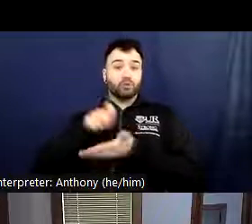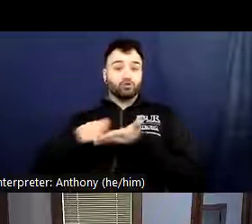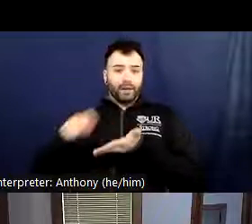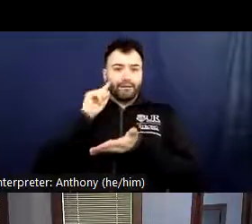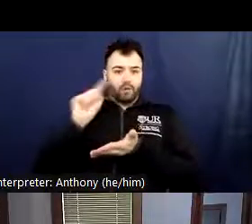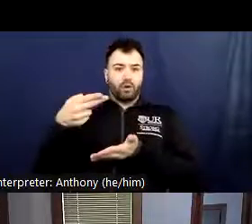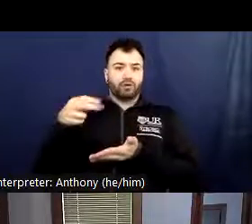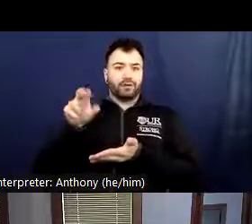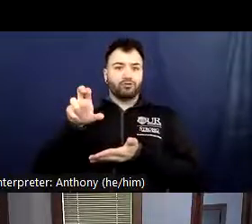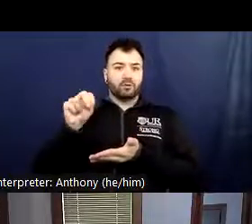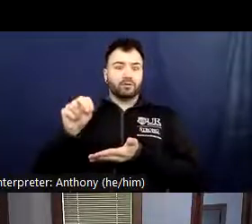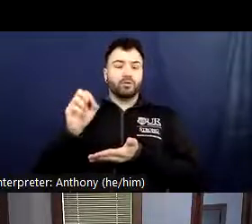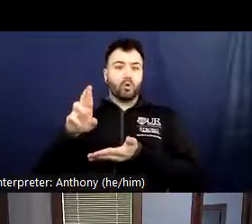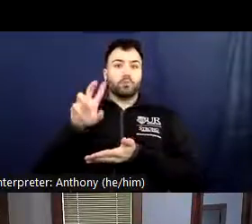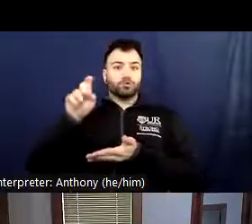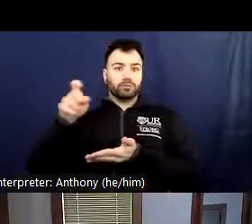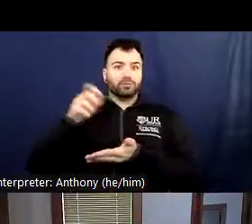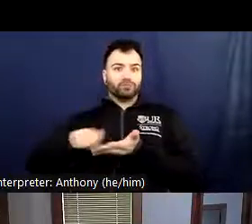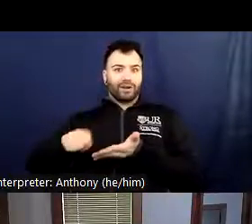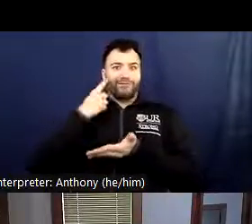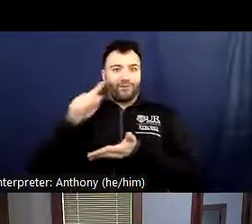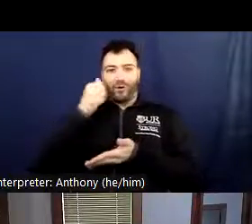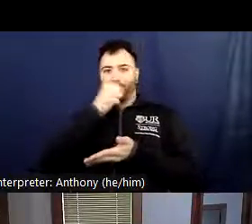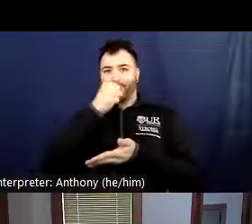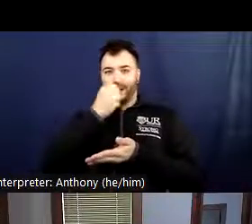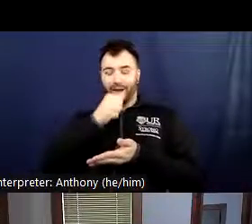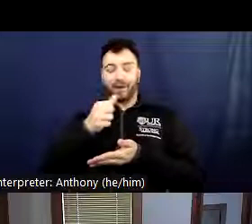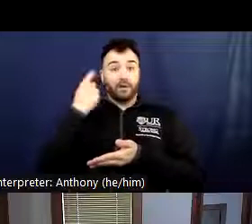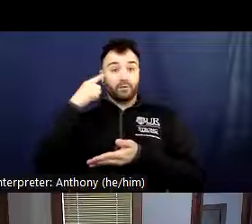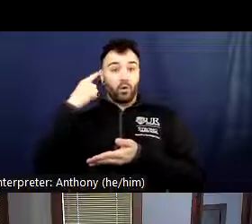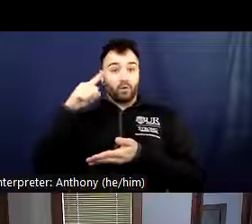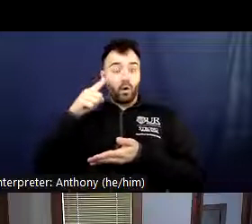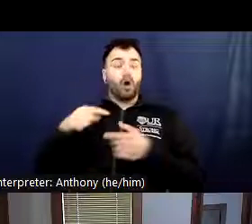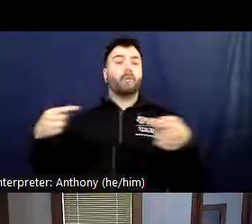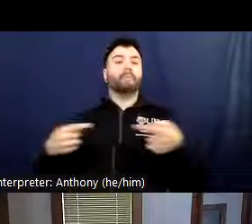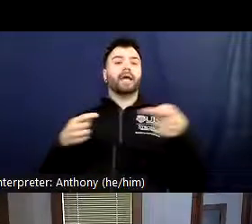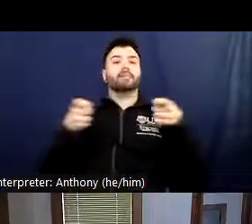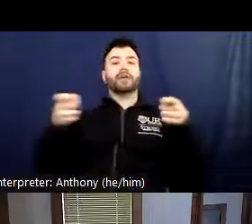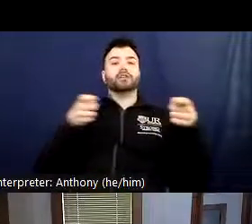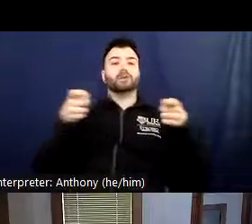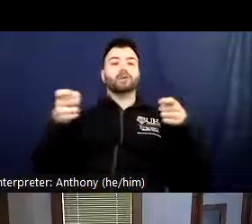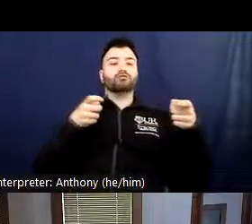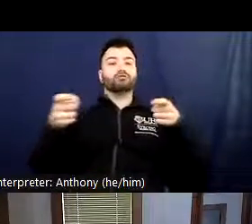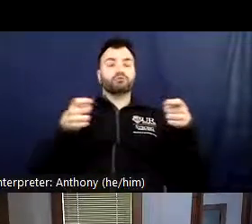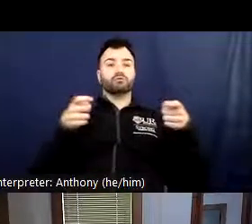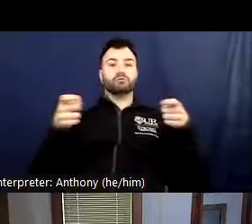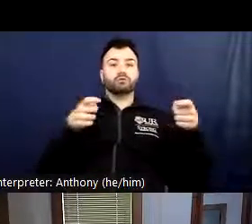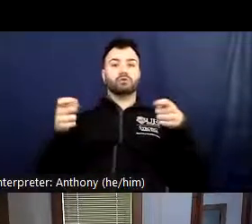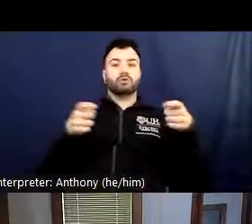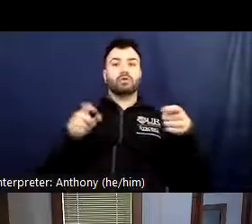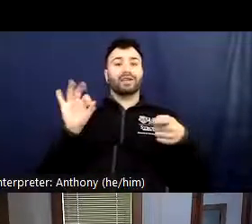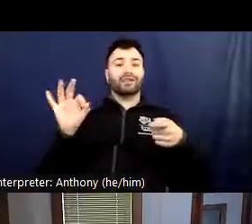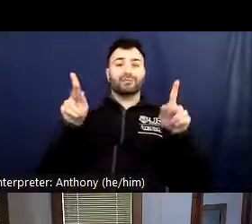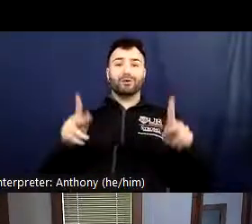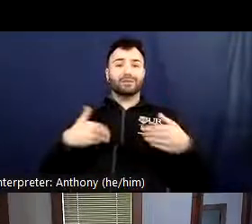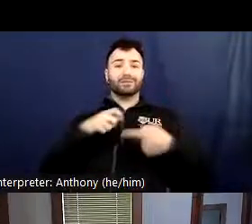prescribed cocaine by their doctors as a form of maintaining whatever pain they might have had, whatever issues they might have